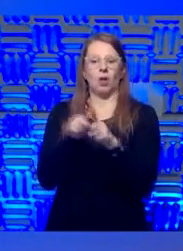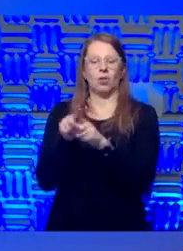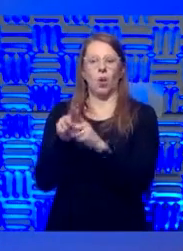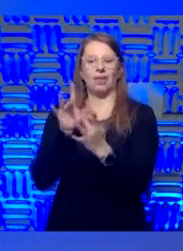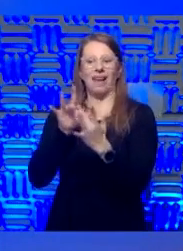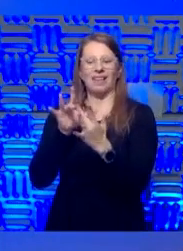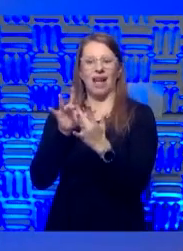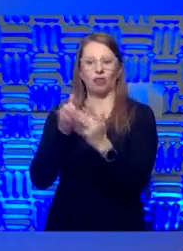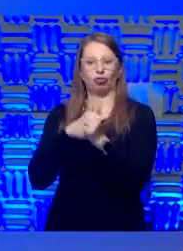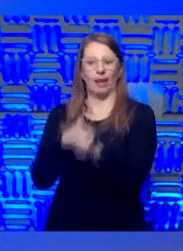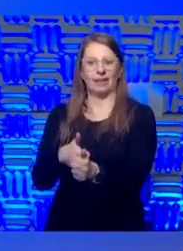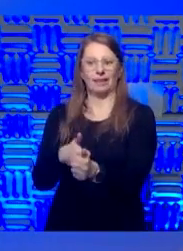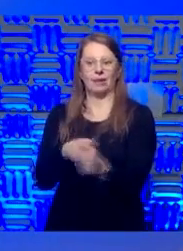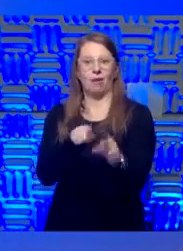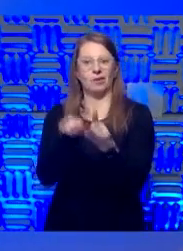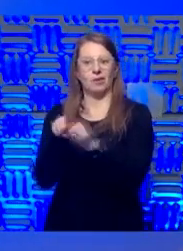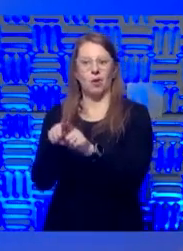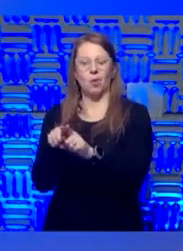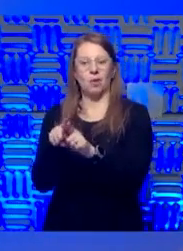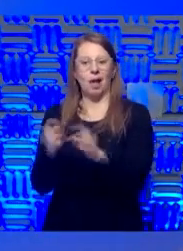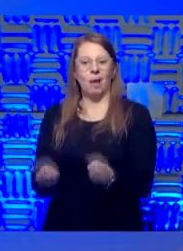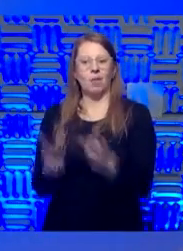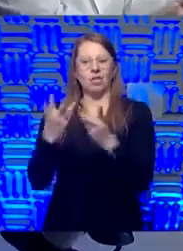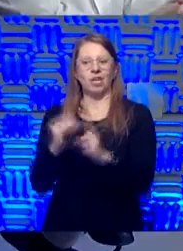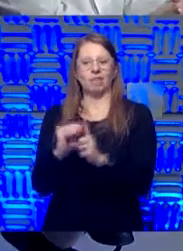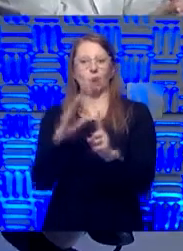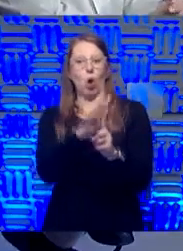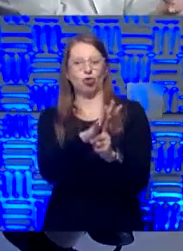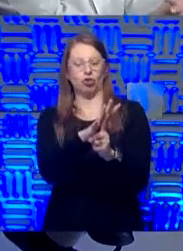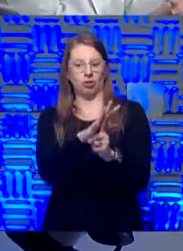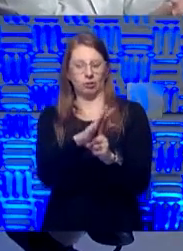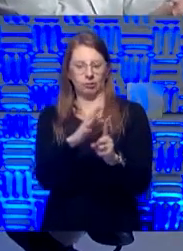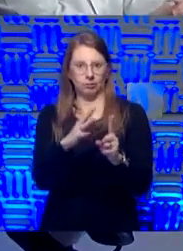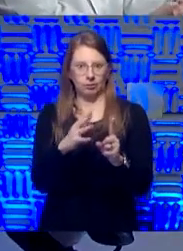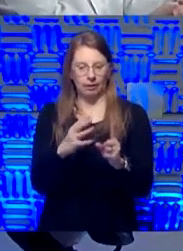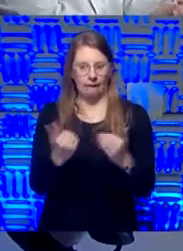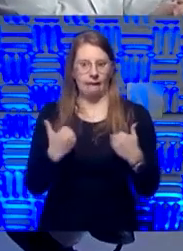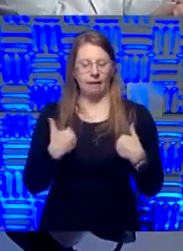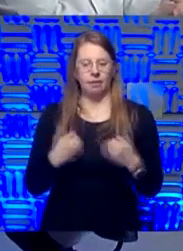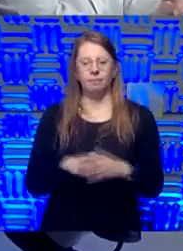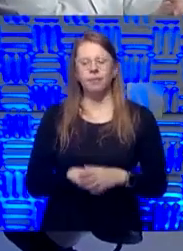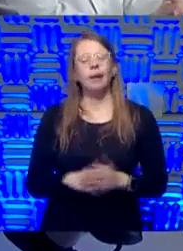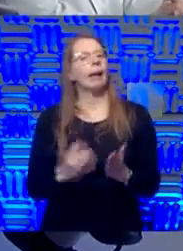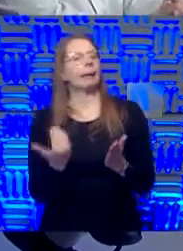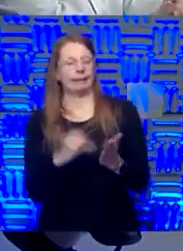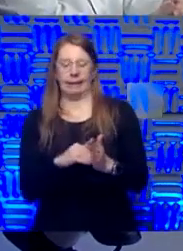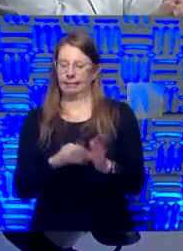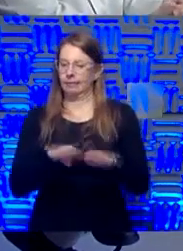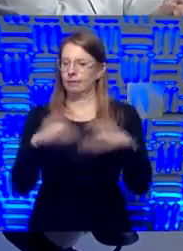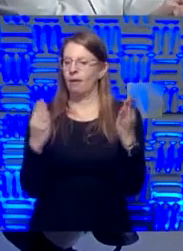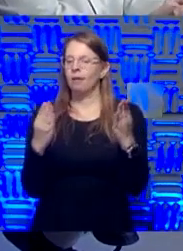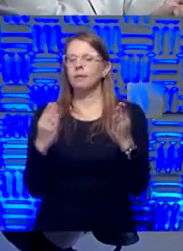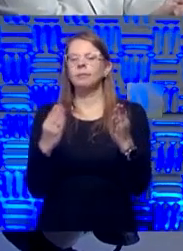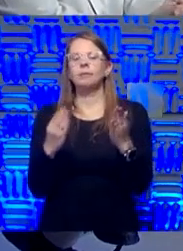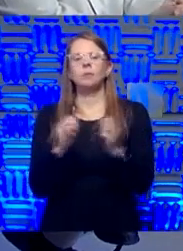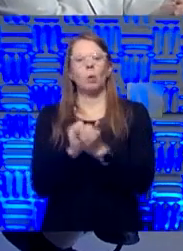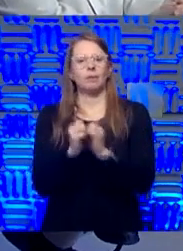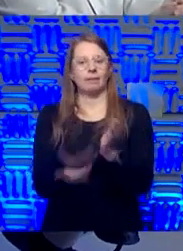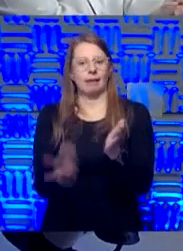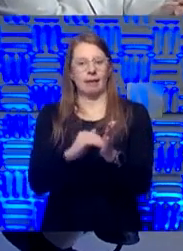and determining the level of exposure. Yeah, and that's something I'd say it's to reopen sports, in